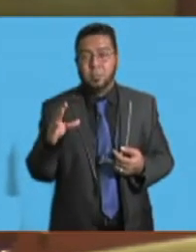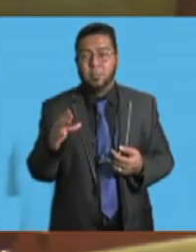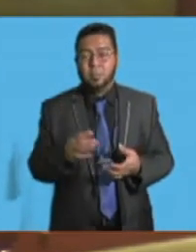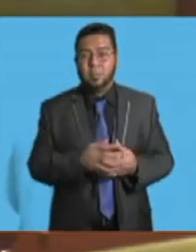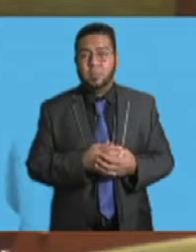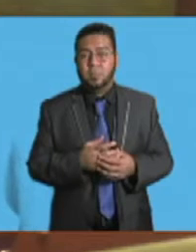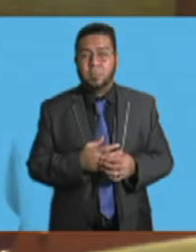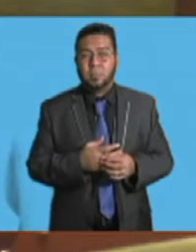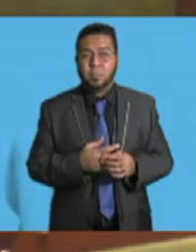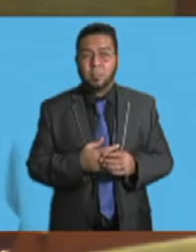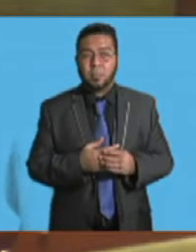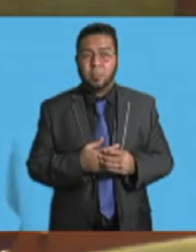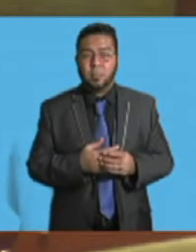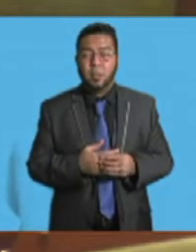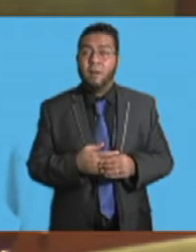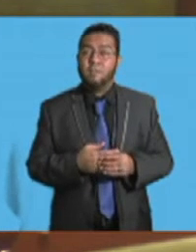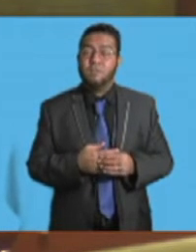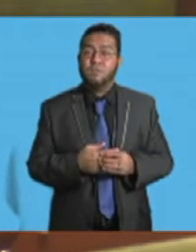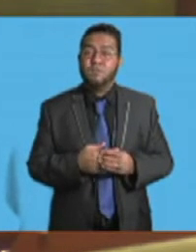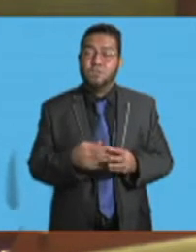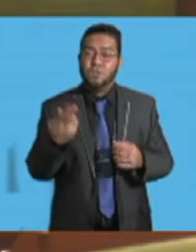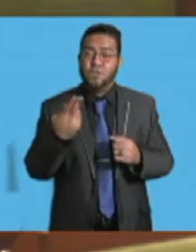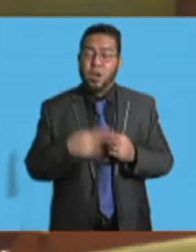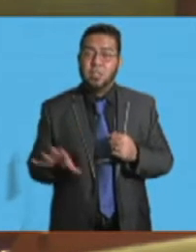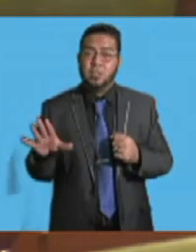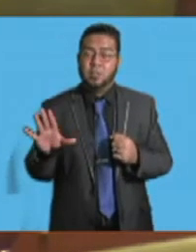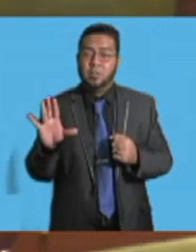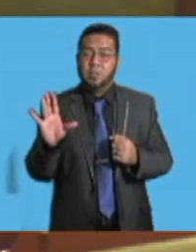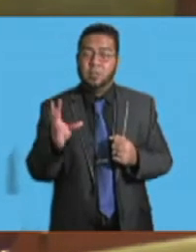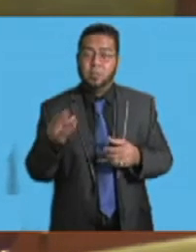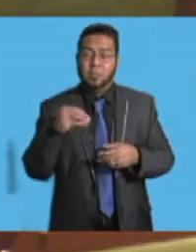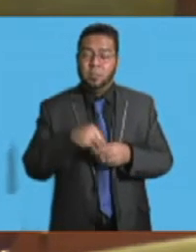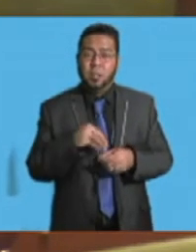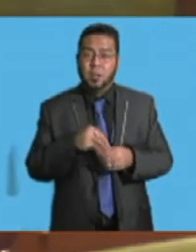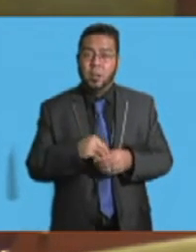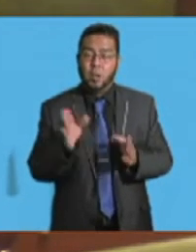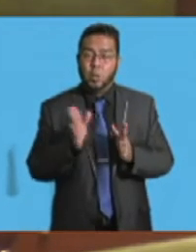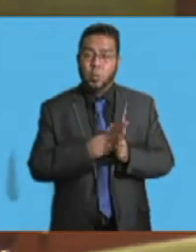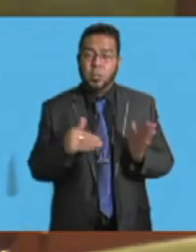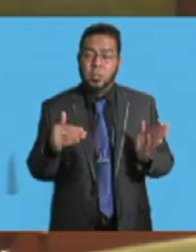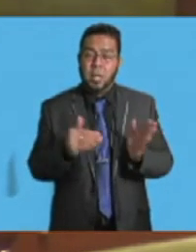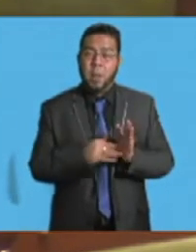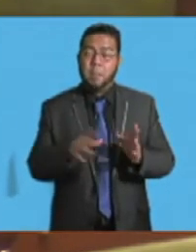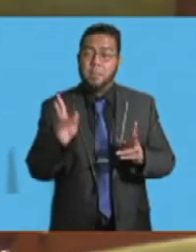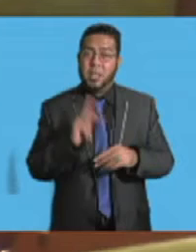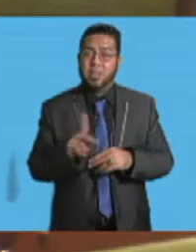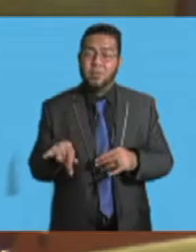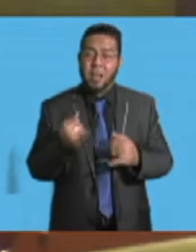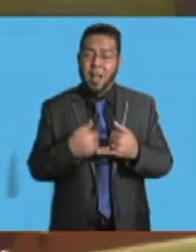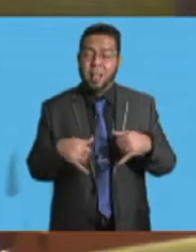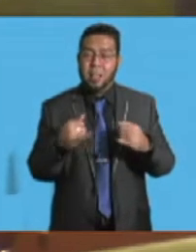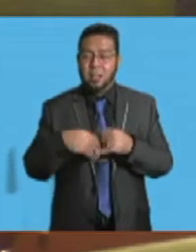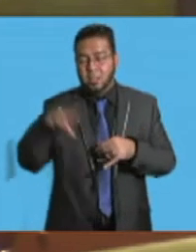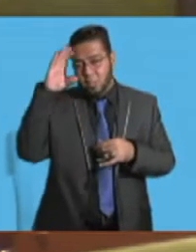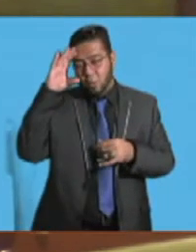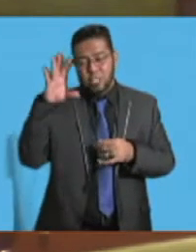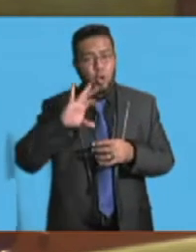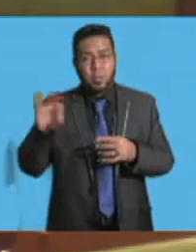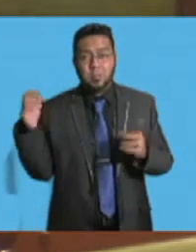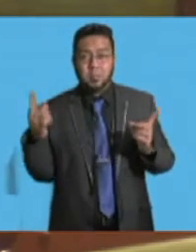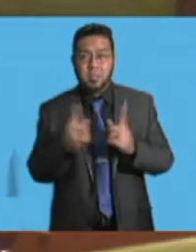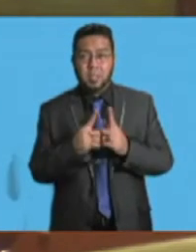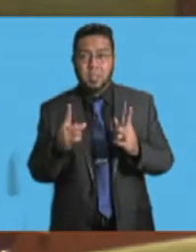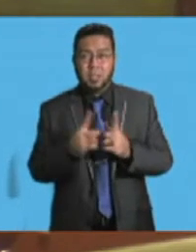daruka to New Zealand. This is growing Pacific population in Fiji, in New Zealand, and Pacific Island countries are not meeting their demand for